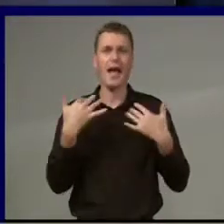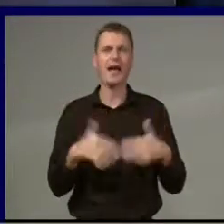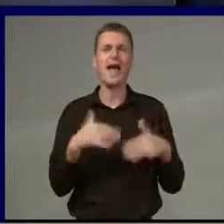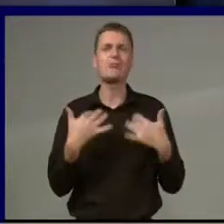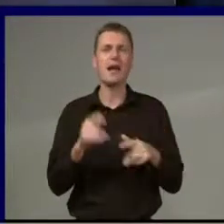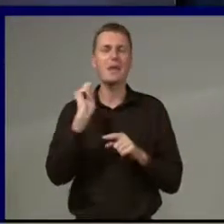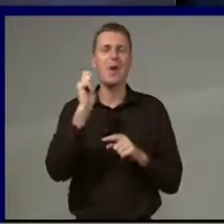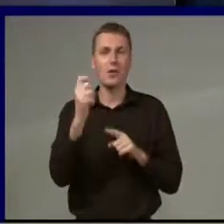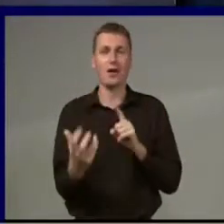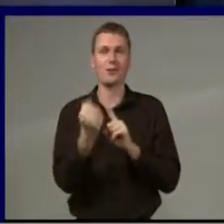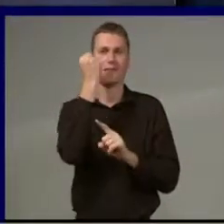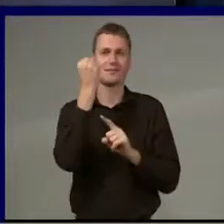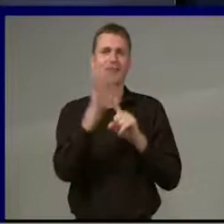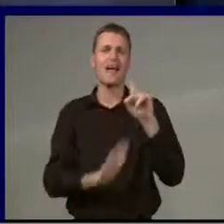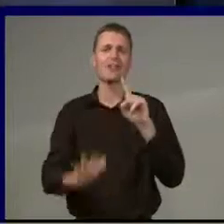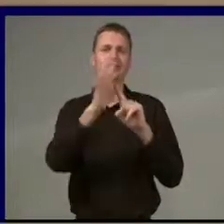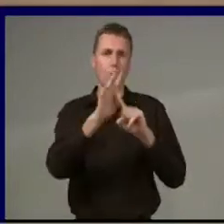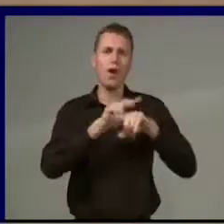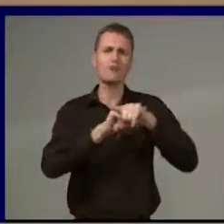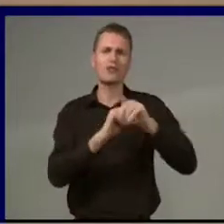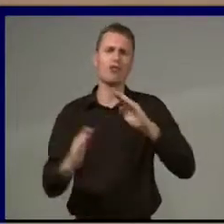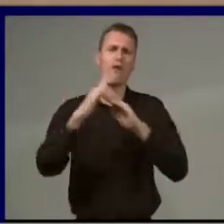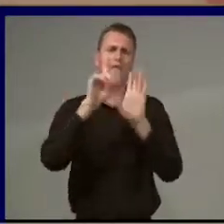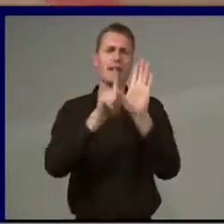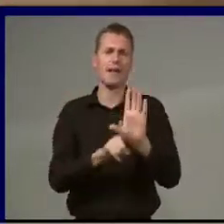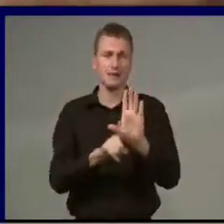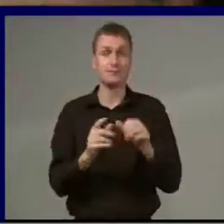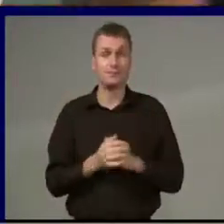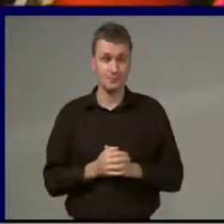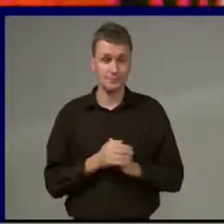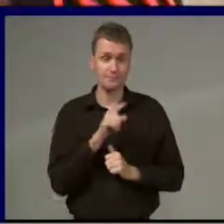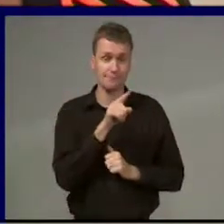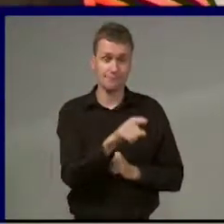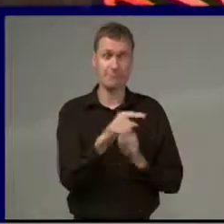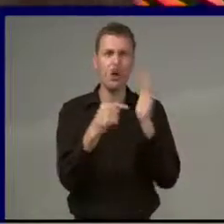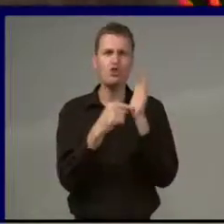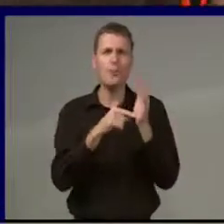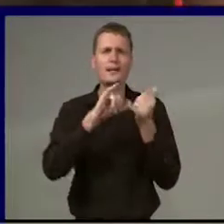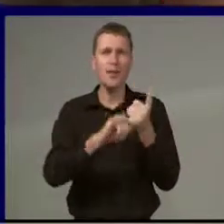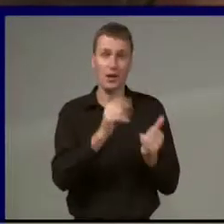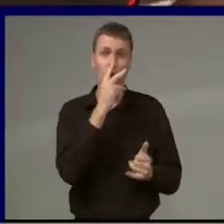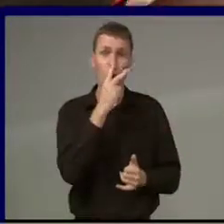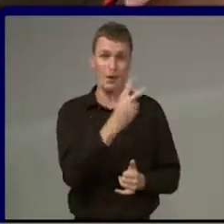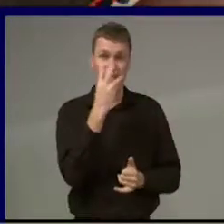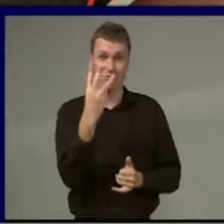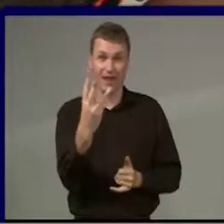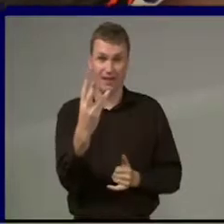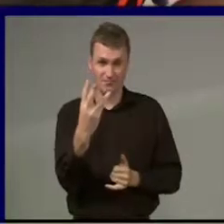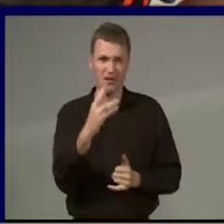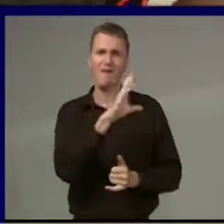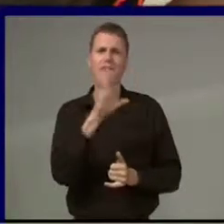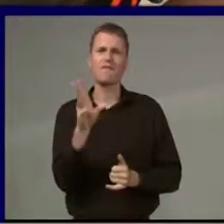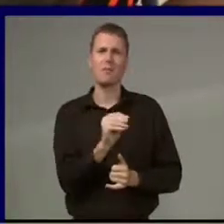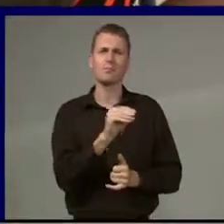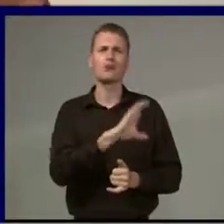out the National Apprentice of the Year title. Meet 23-year-old Tom Southern, Christchurch man and a third-year